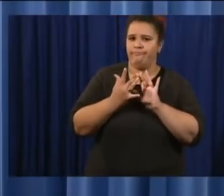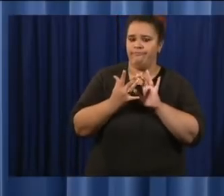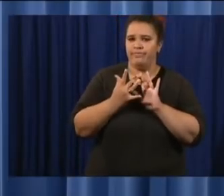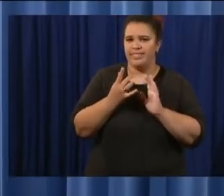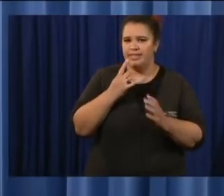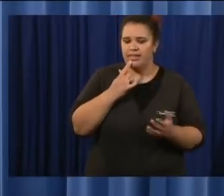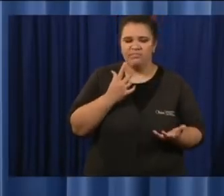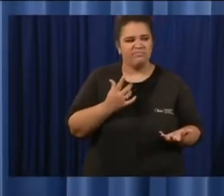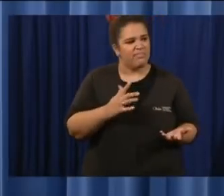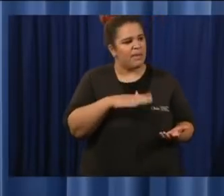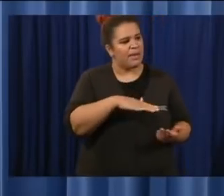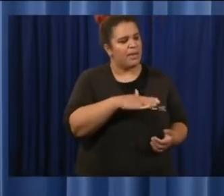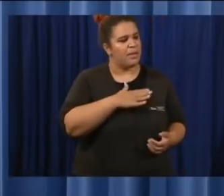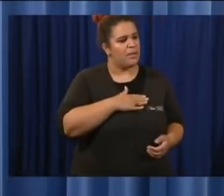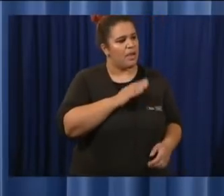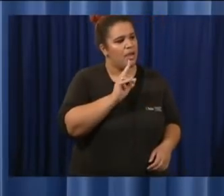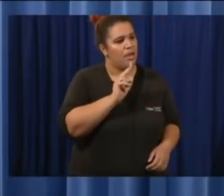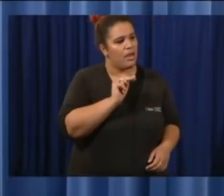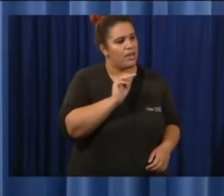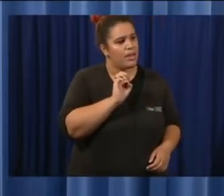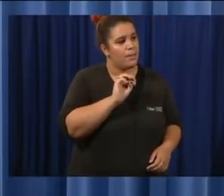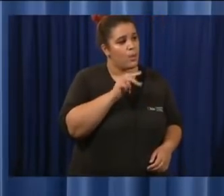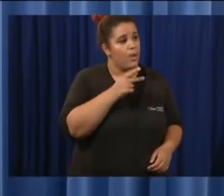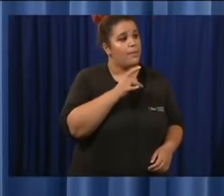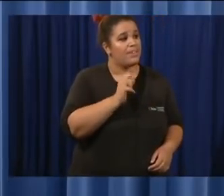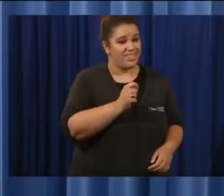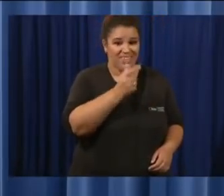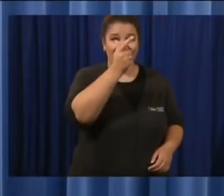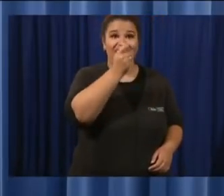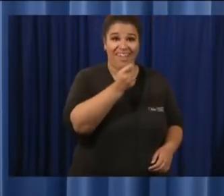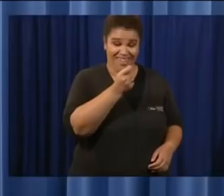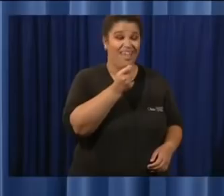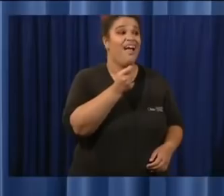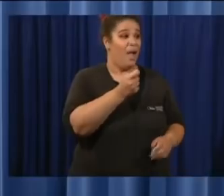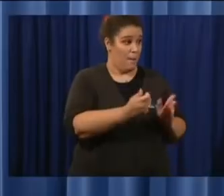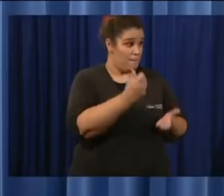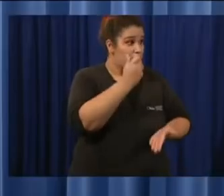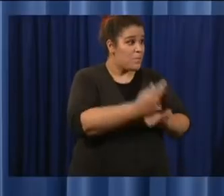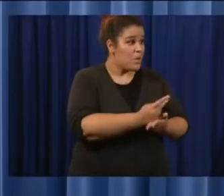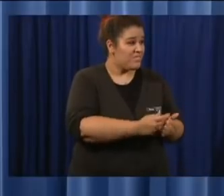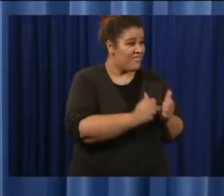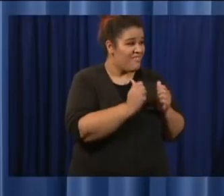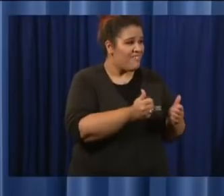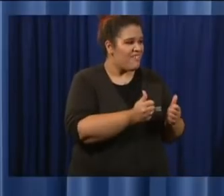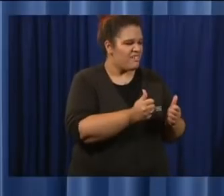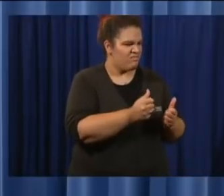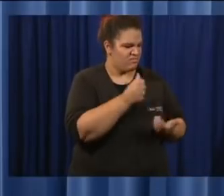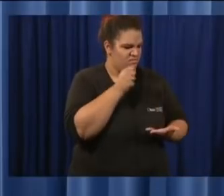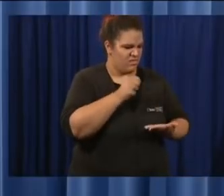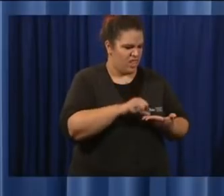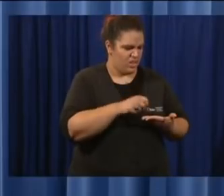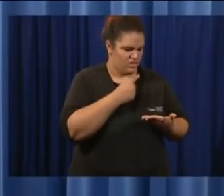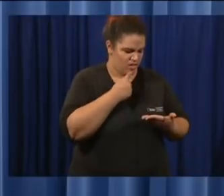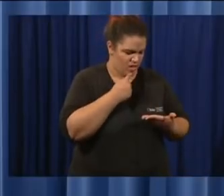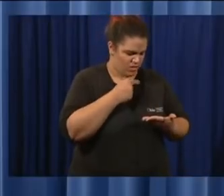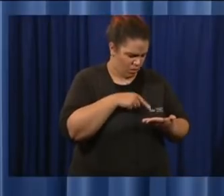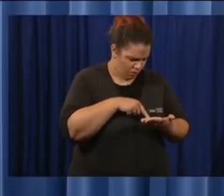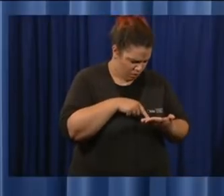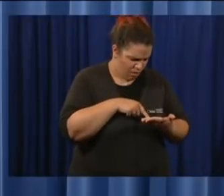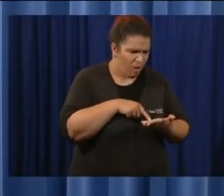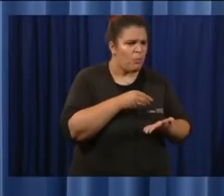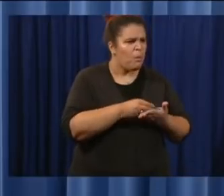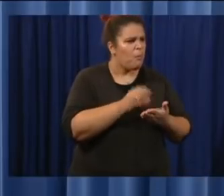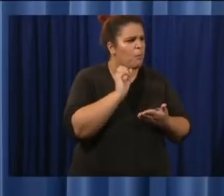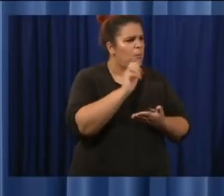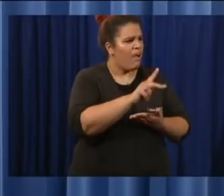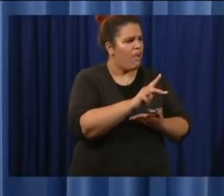their unemployment and it's been approved, but they've gotten a letter saying that they need to get that money back. Do you have